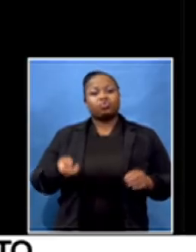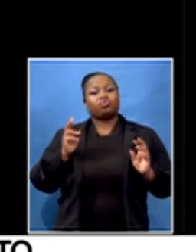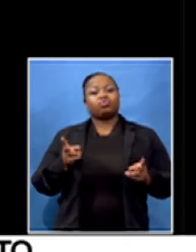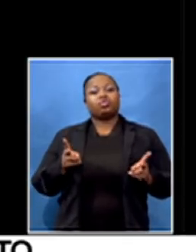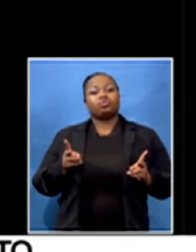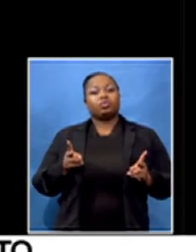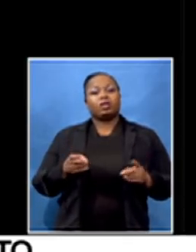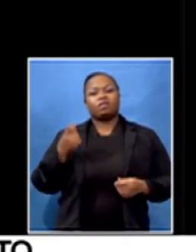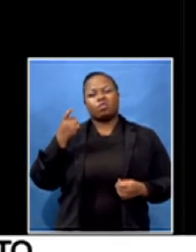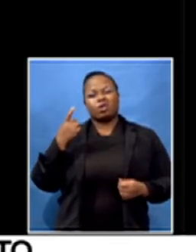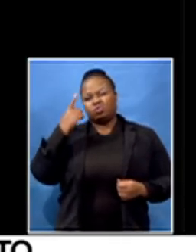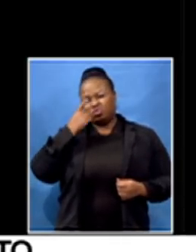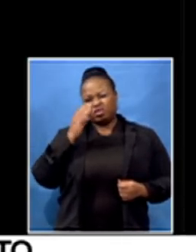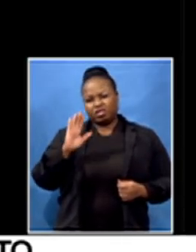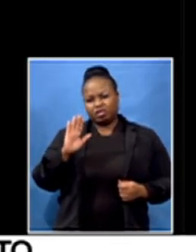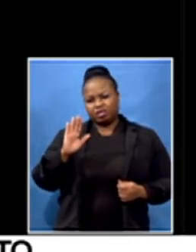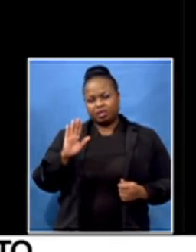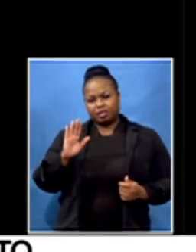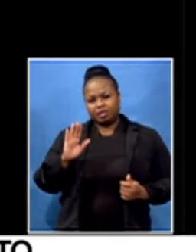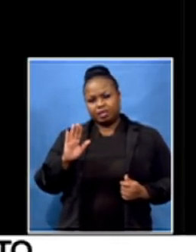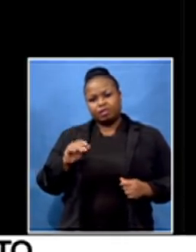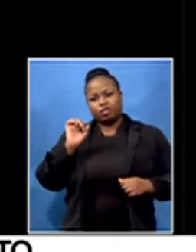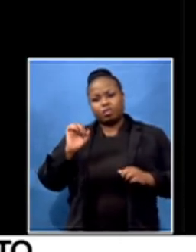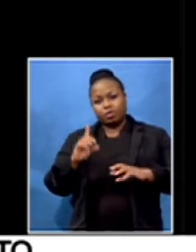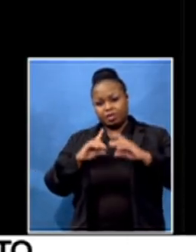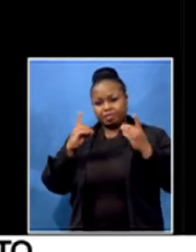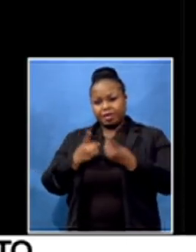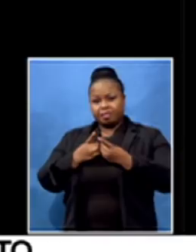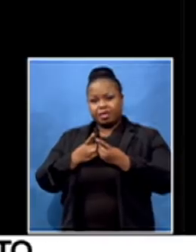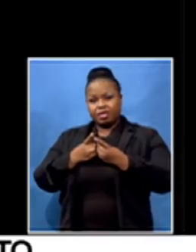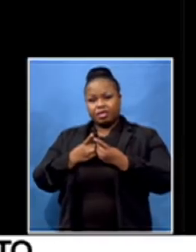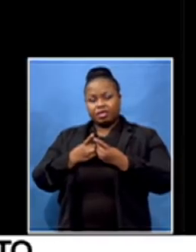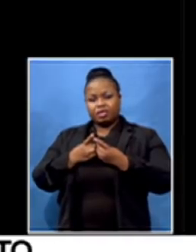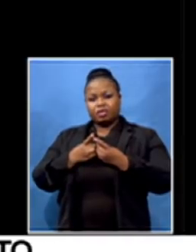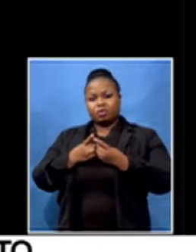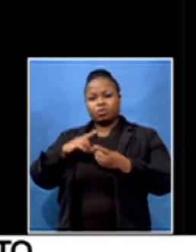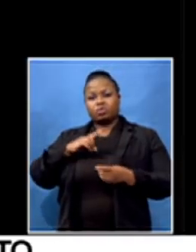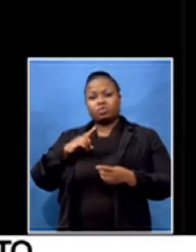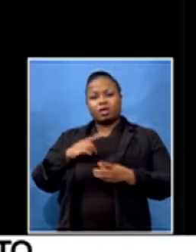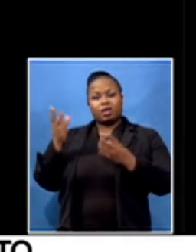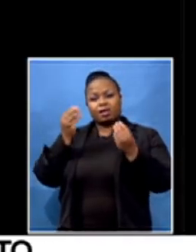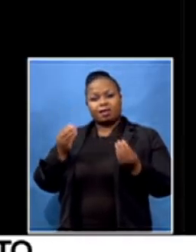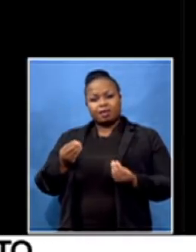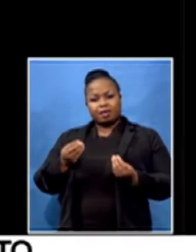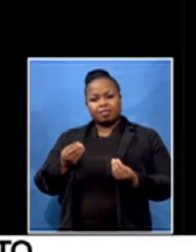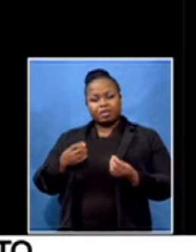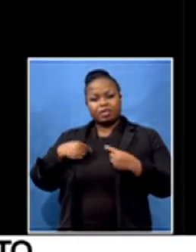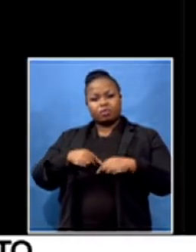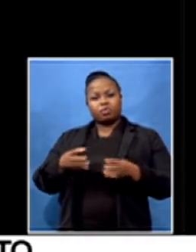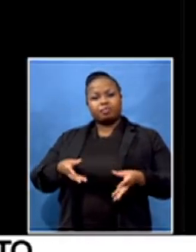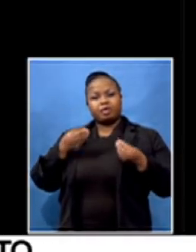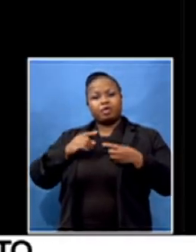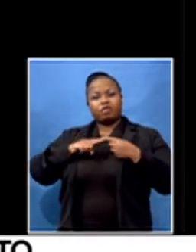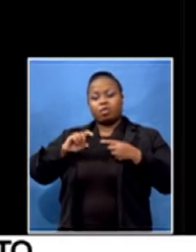the monitoring mechanisms of your department that are in place to ascertain that the figures provided by provinces are